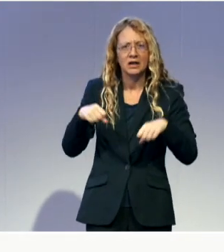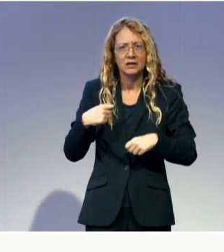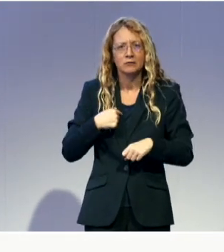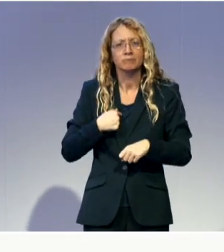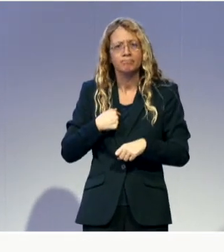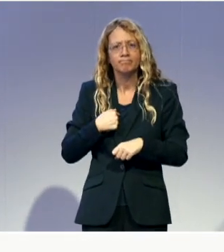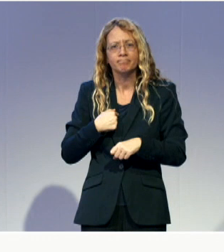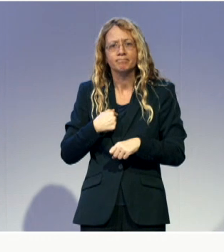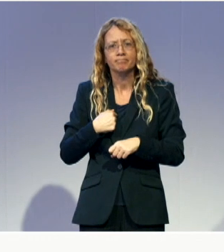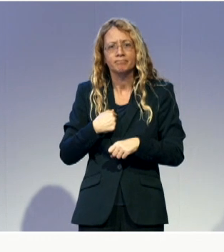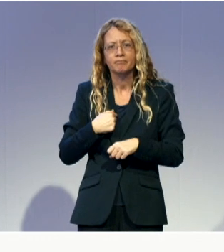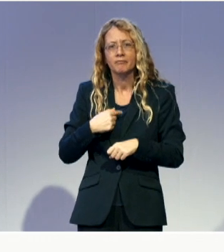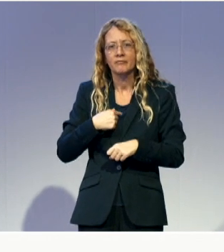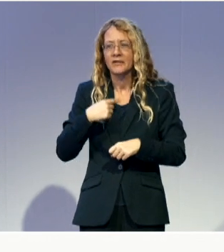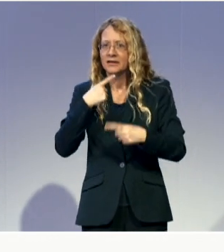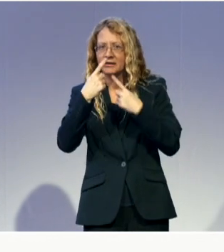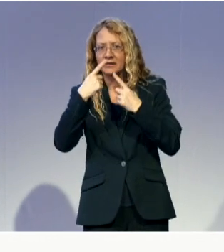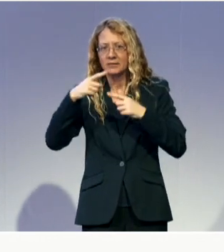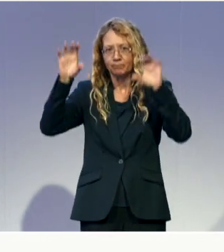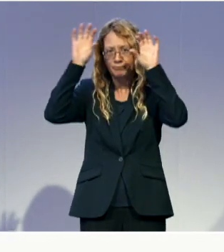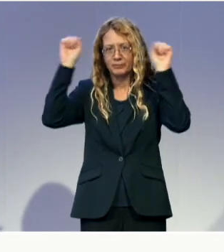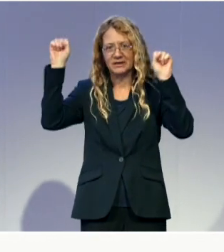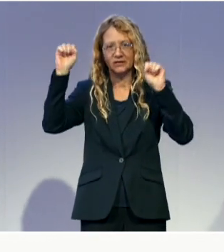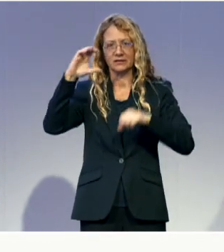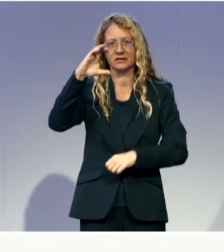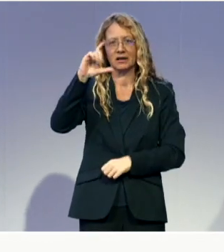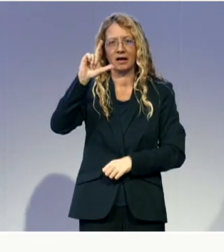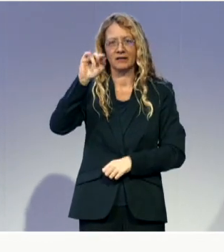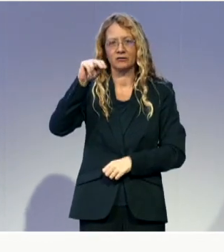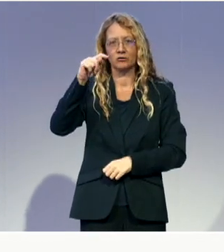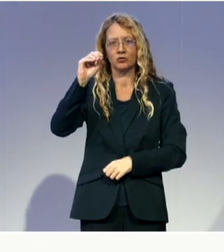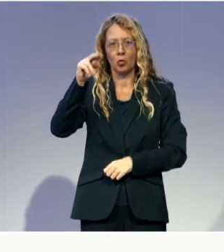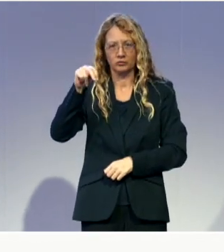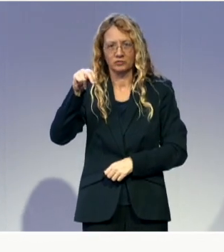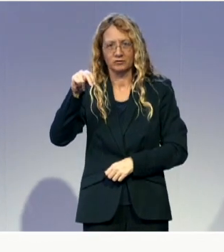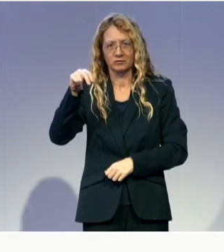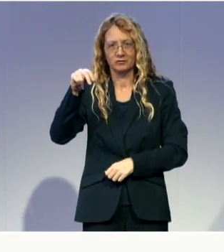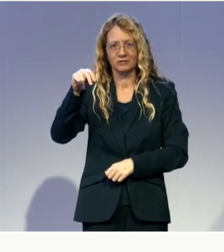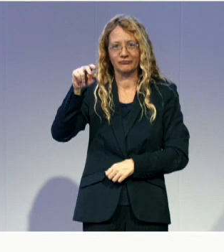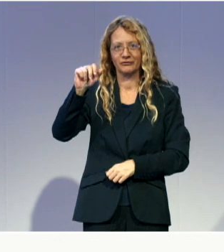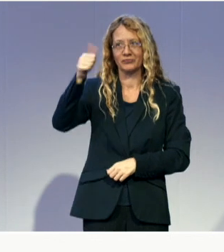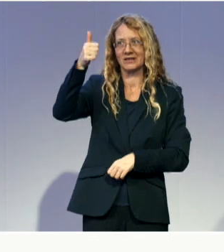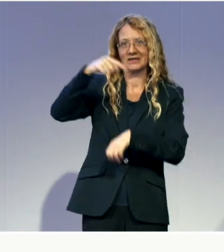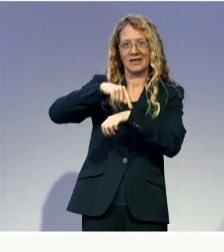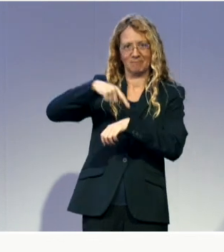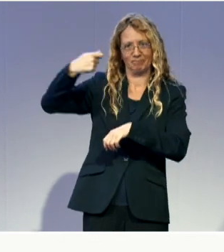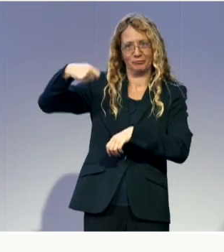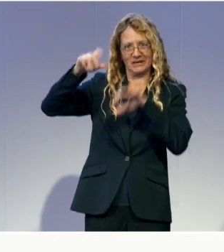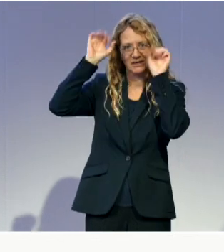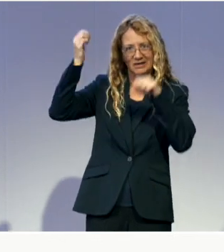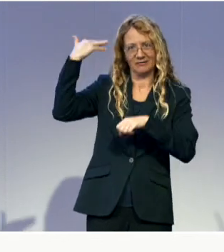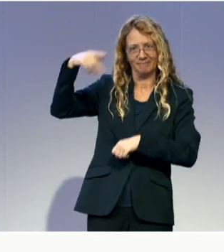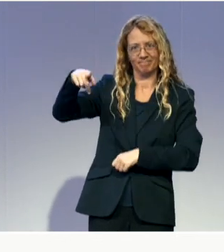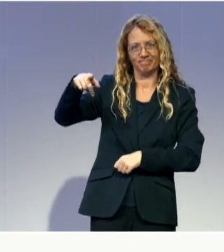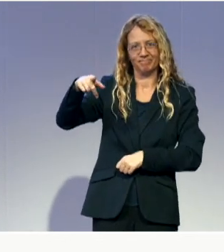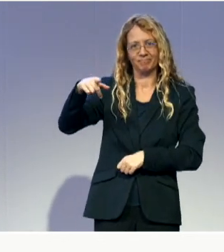Clinton at the beginning of his first administration. And I said, I would like my twin sister to be